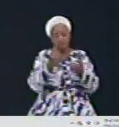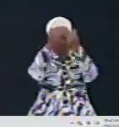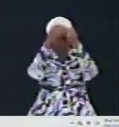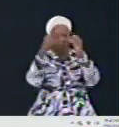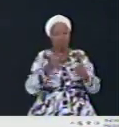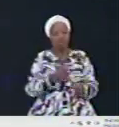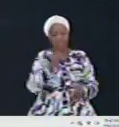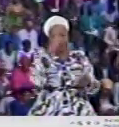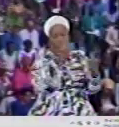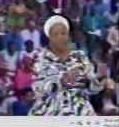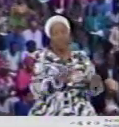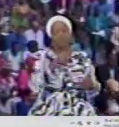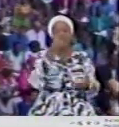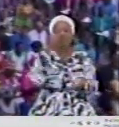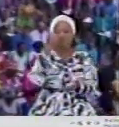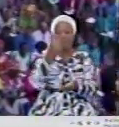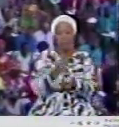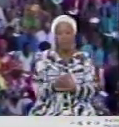faith. Amen.